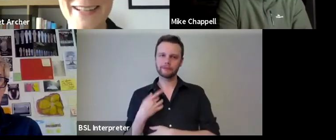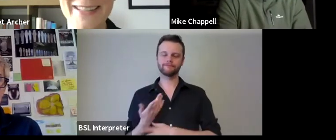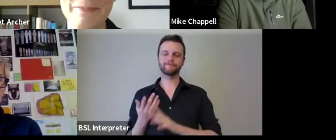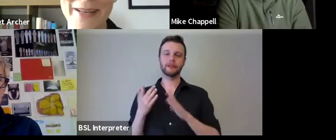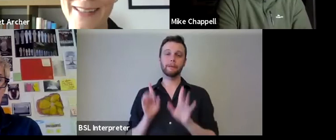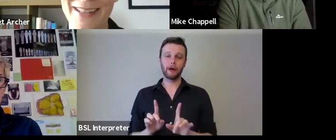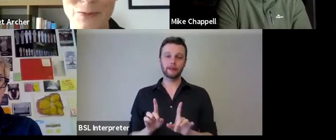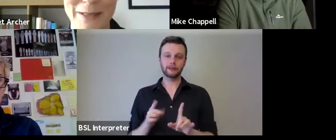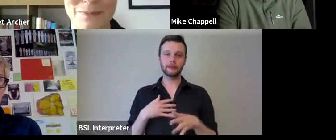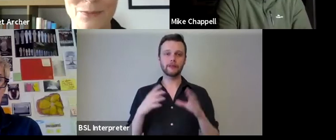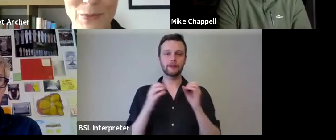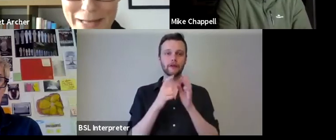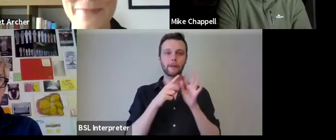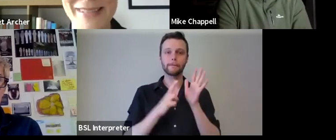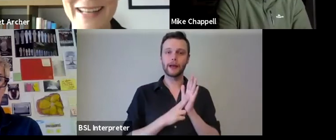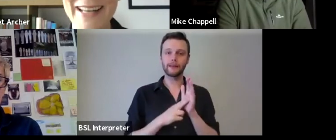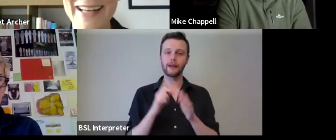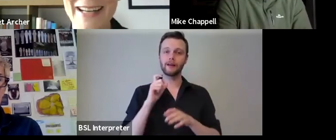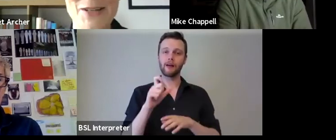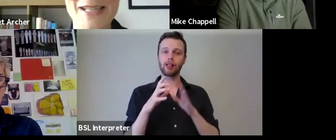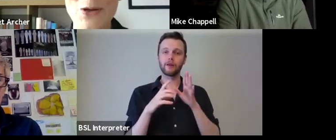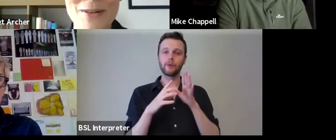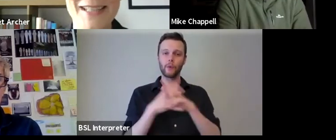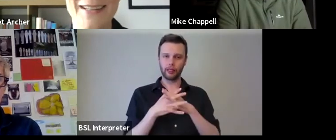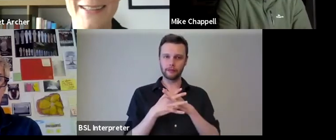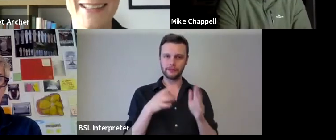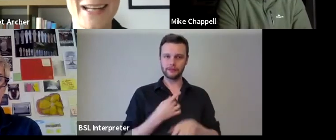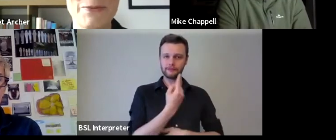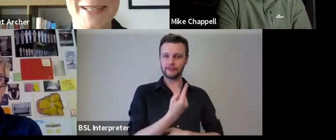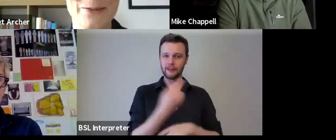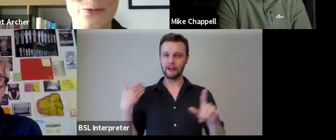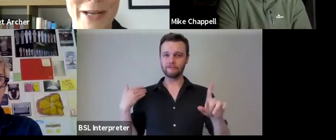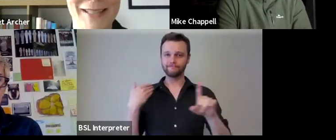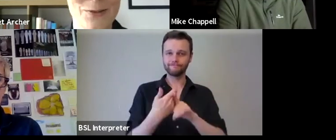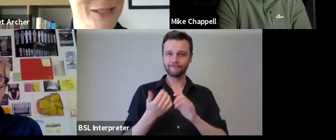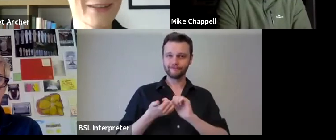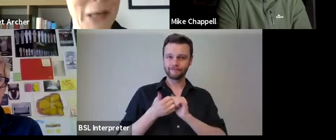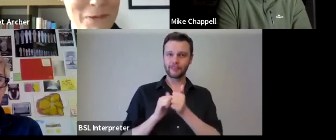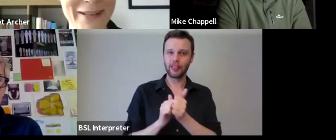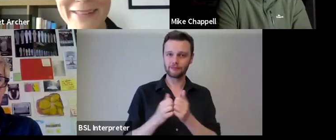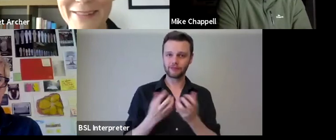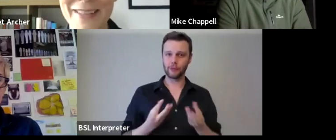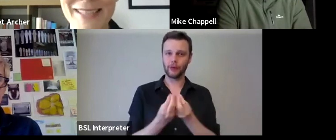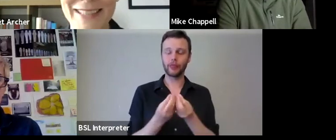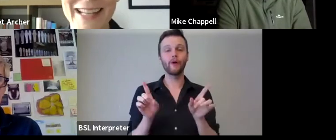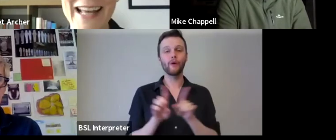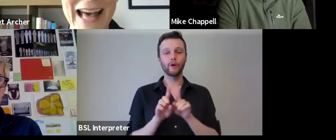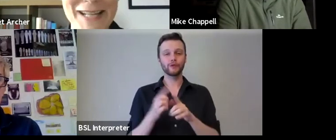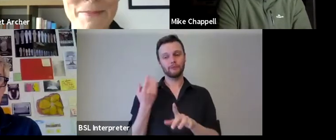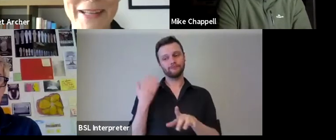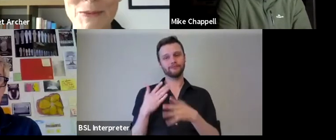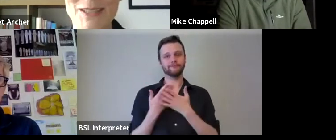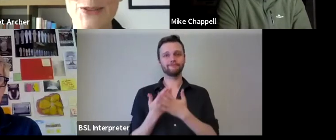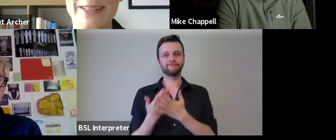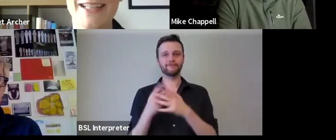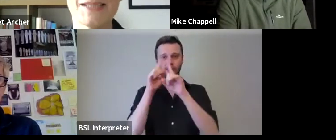I'm delighted that Ben Cullen-Williams, who's a long-standing collaborator of Wayne's, also an alumni of the university,